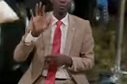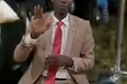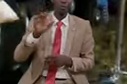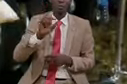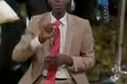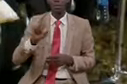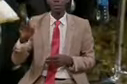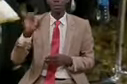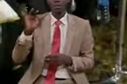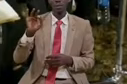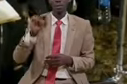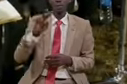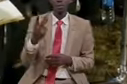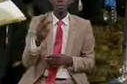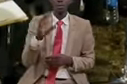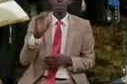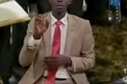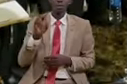2 Corinthians chapter 5 verse 19. In